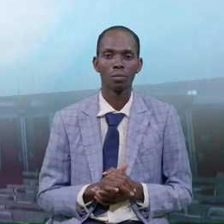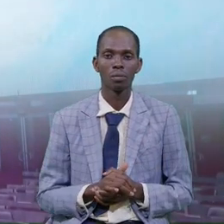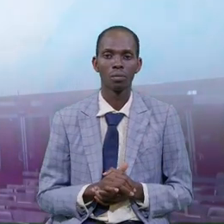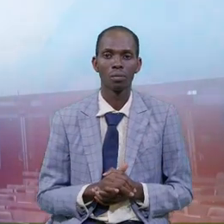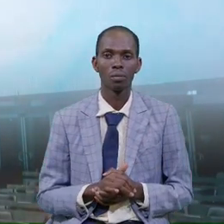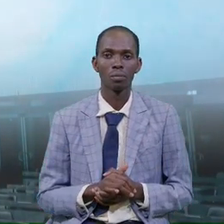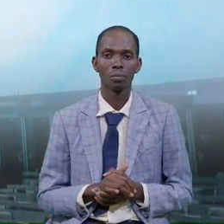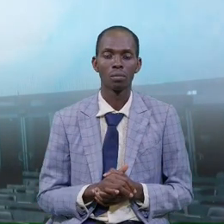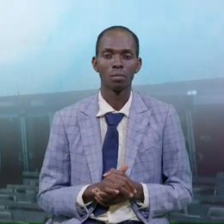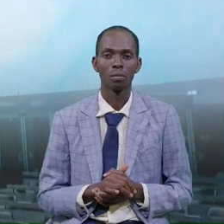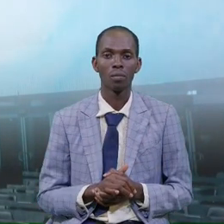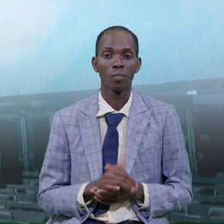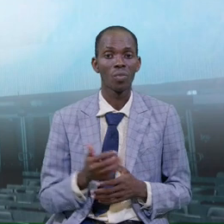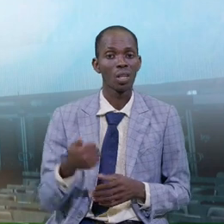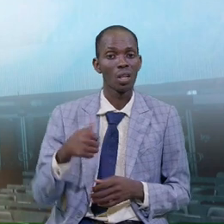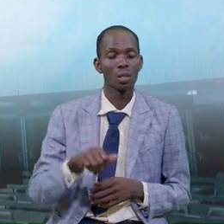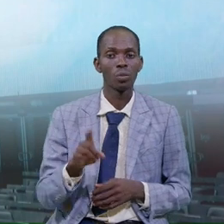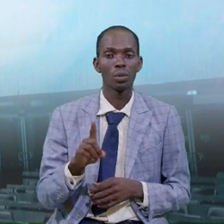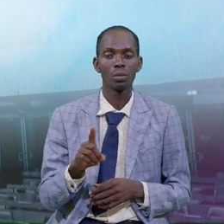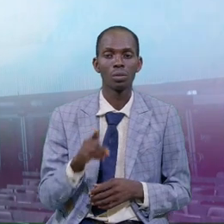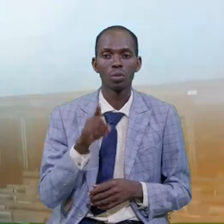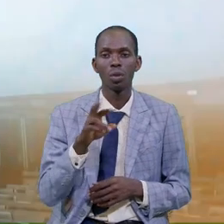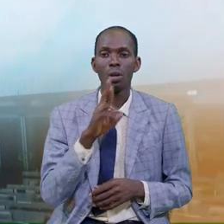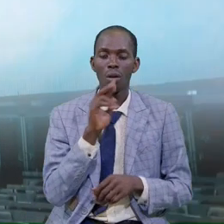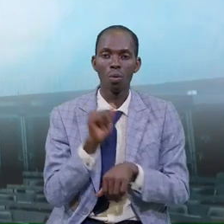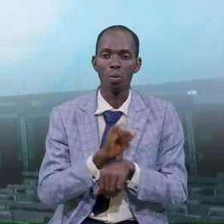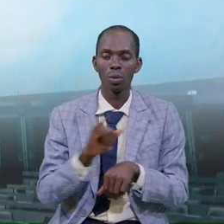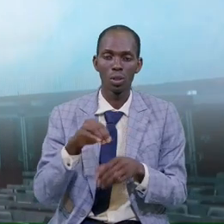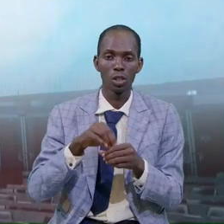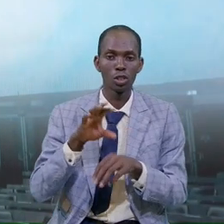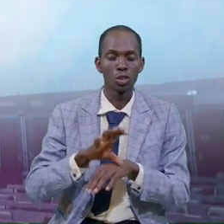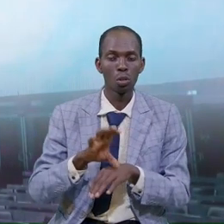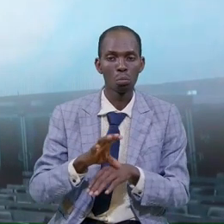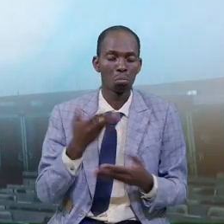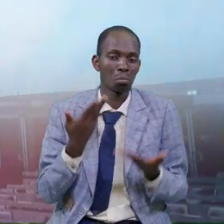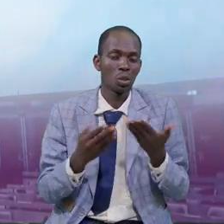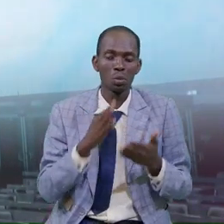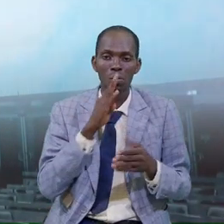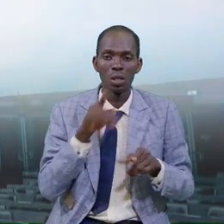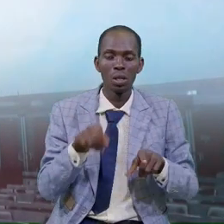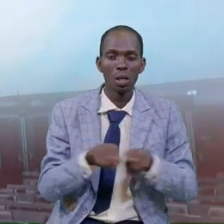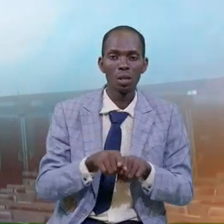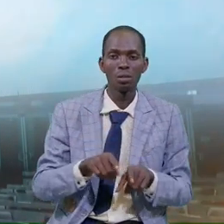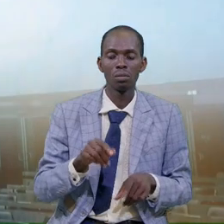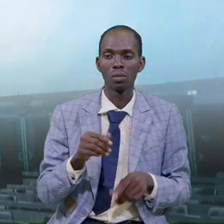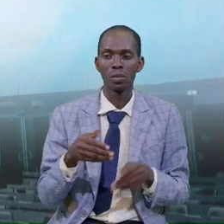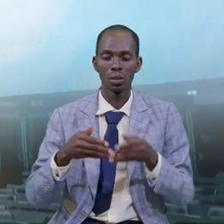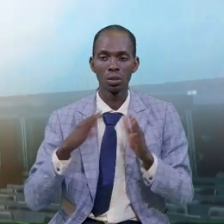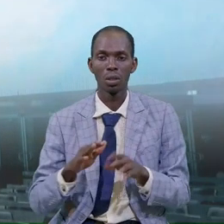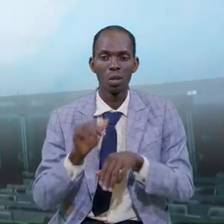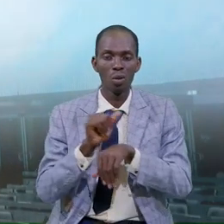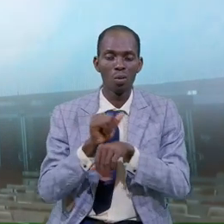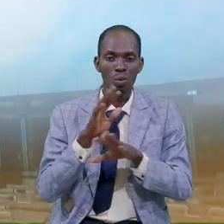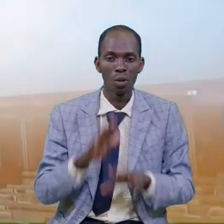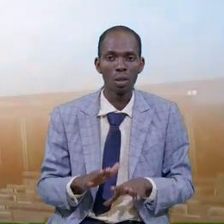Wherever you are working as an usher, or any other thing that will not hinder you from assisting, please do so.